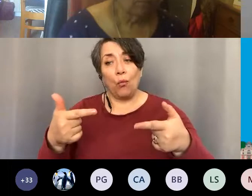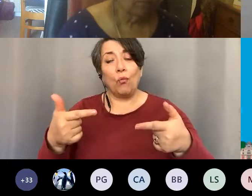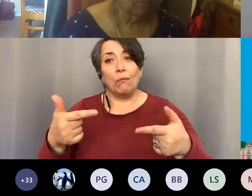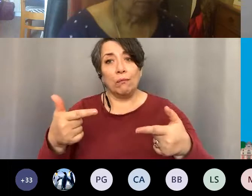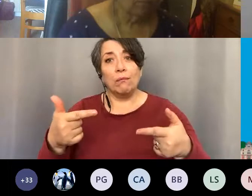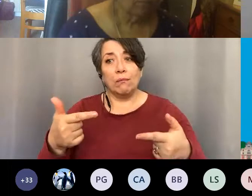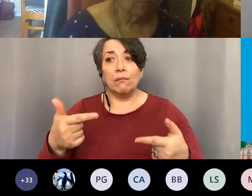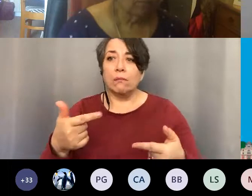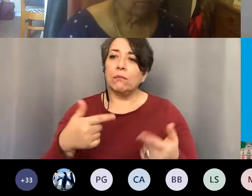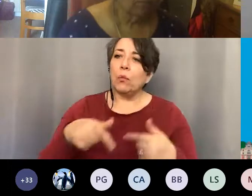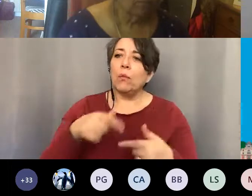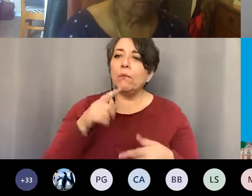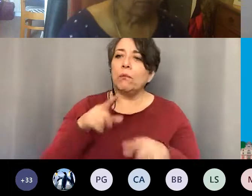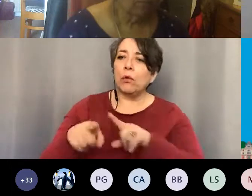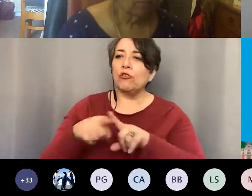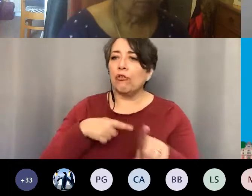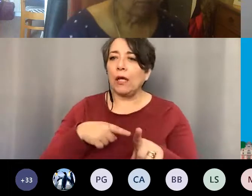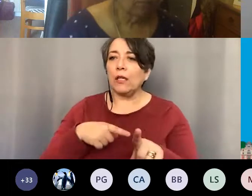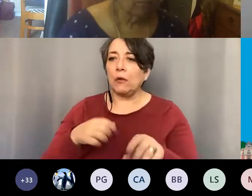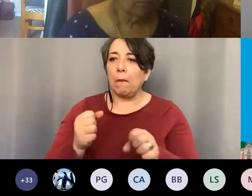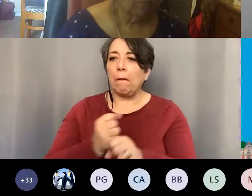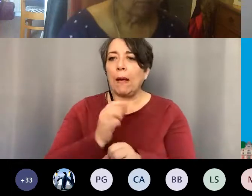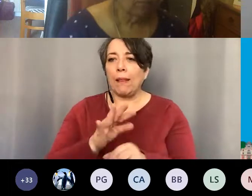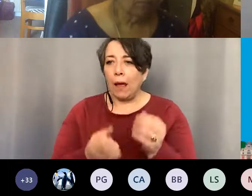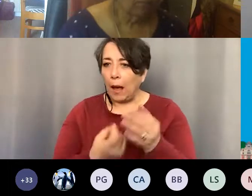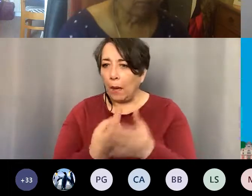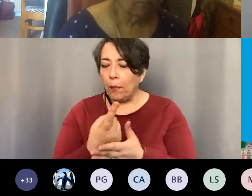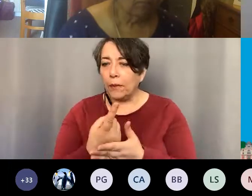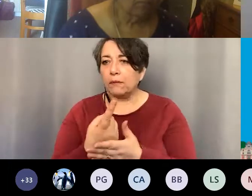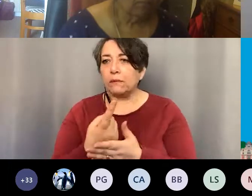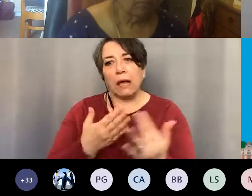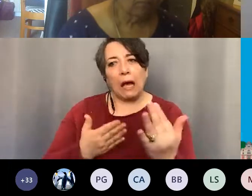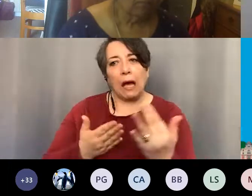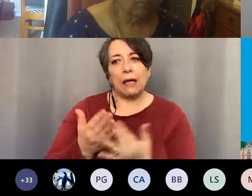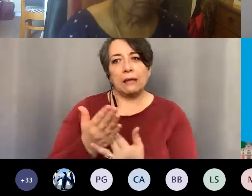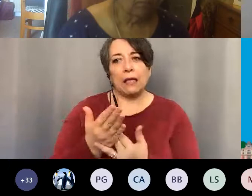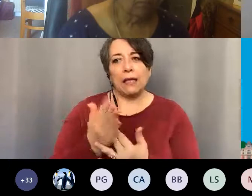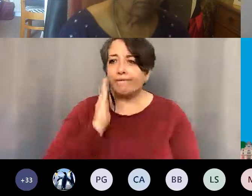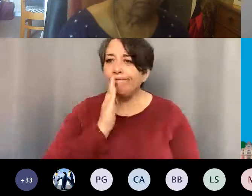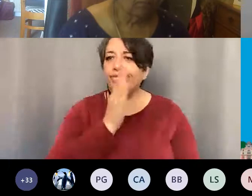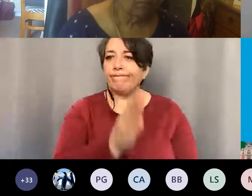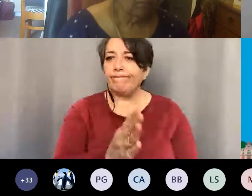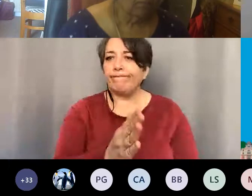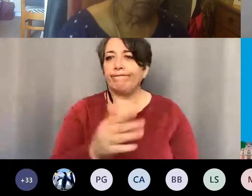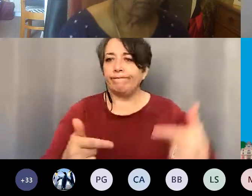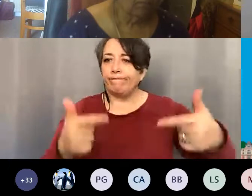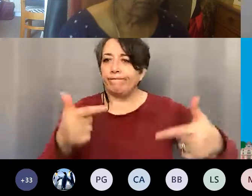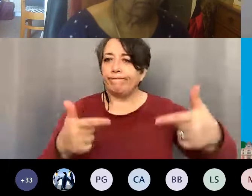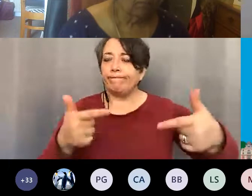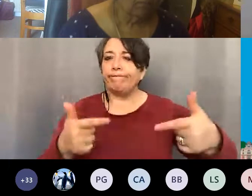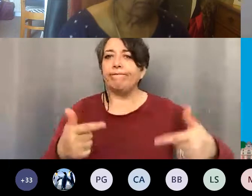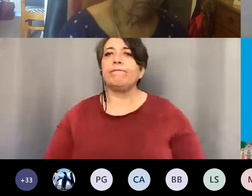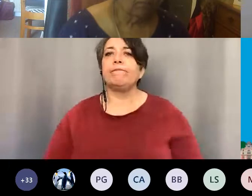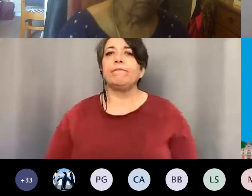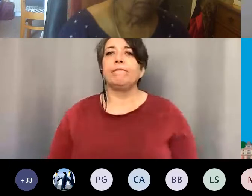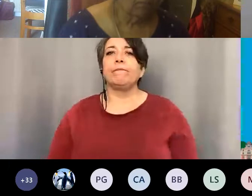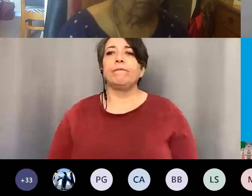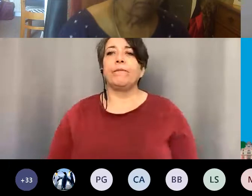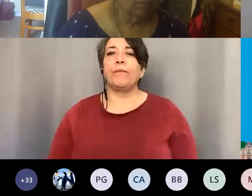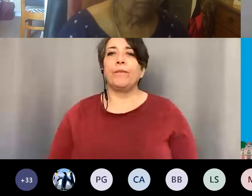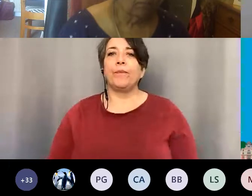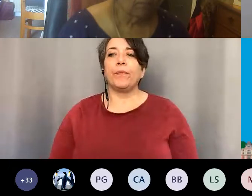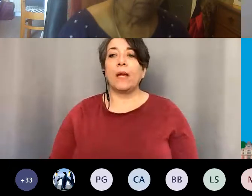that offer and being able to access it should you need to. We're really focused with the patient-initiated follow-up